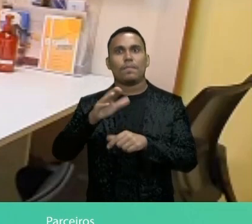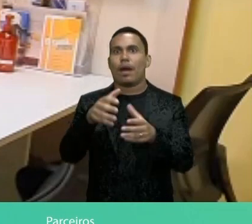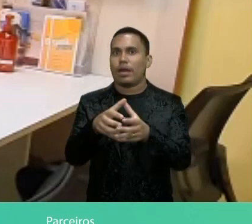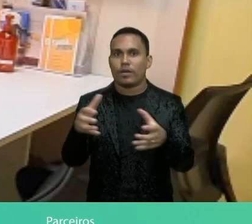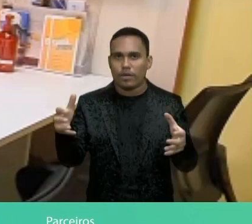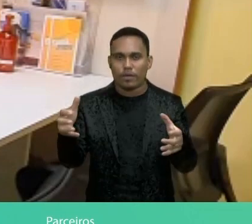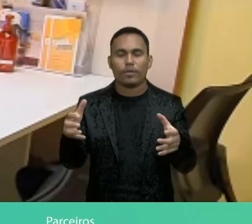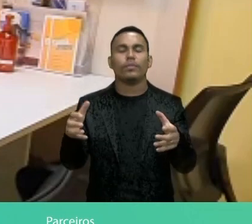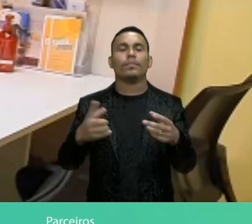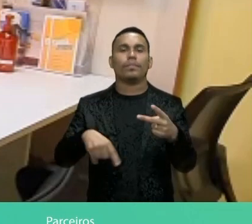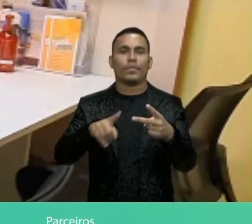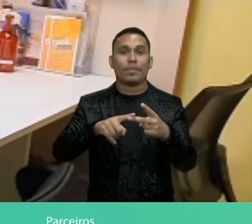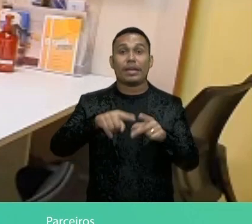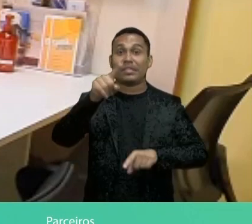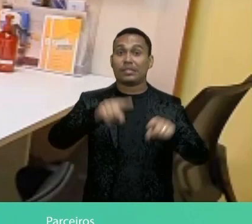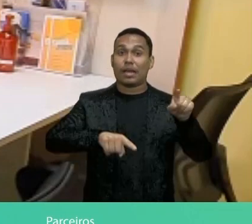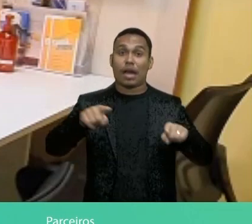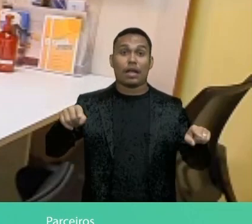electrolyzers.